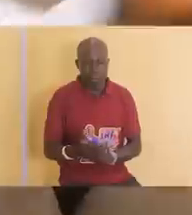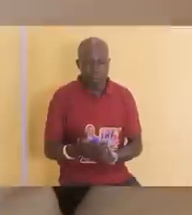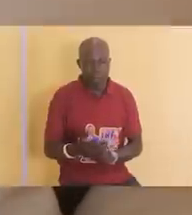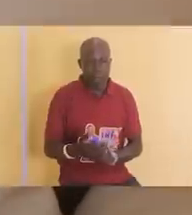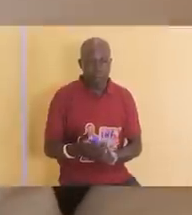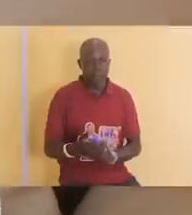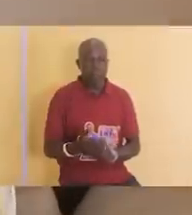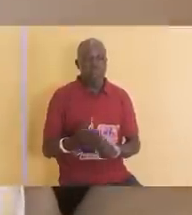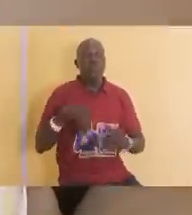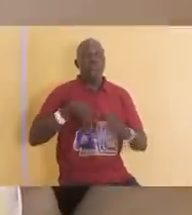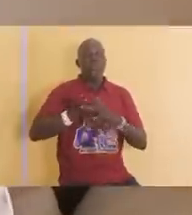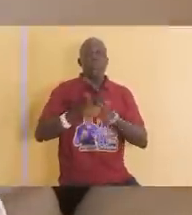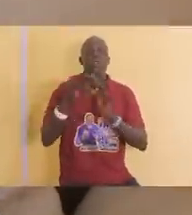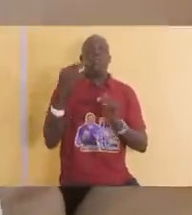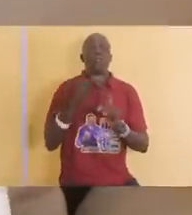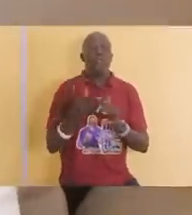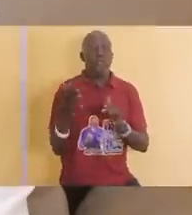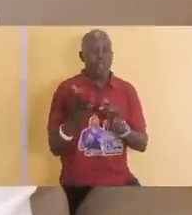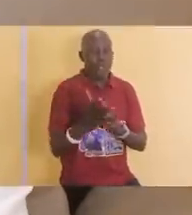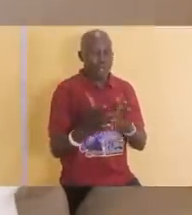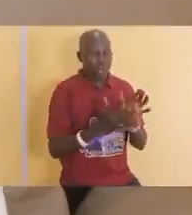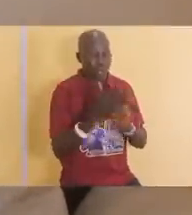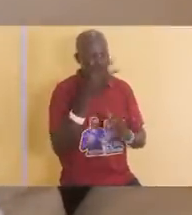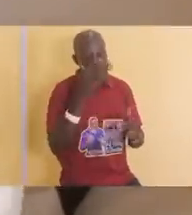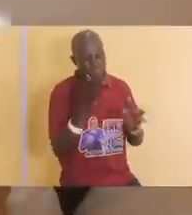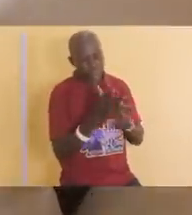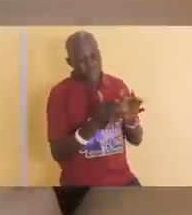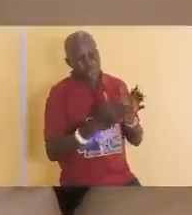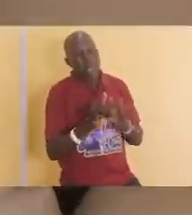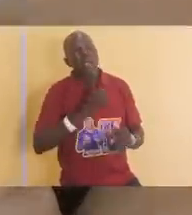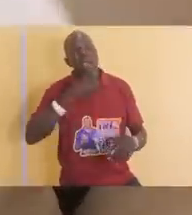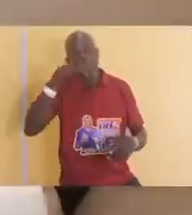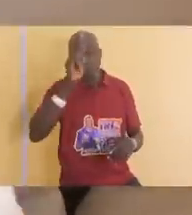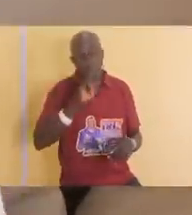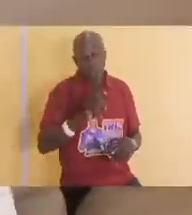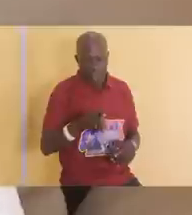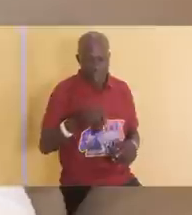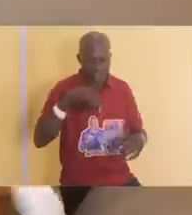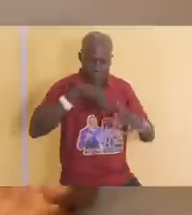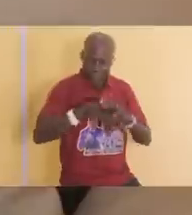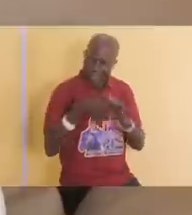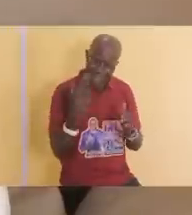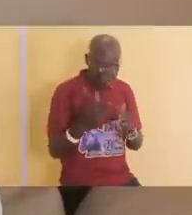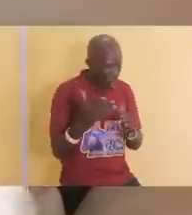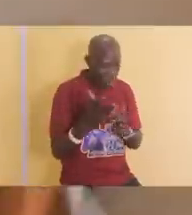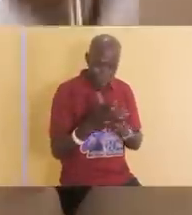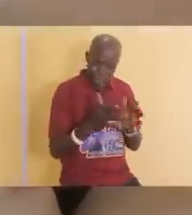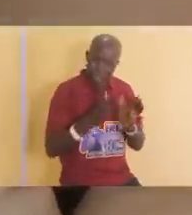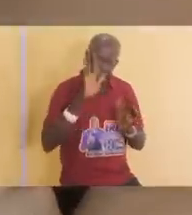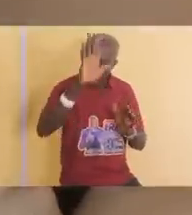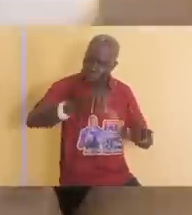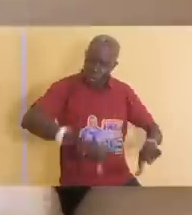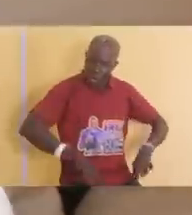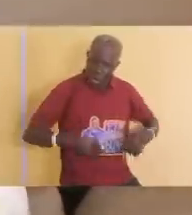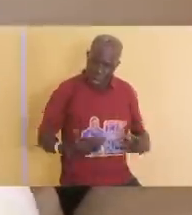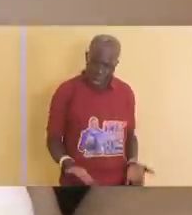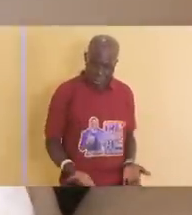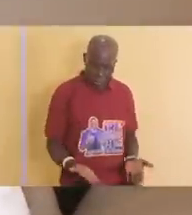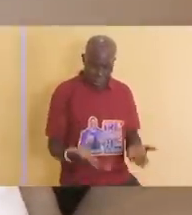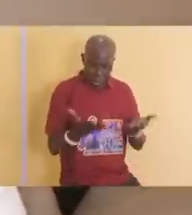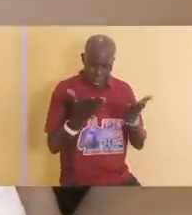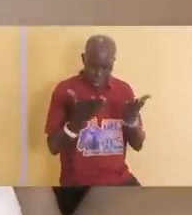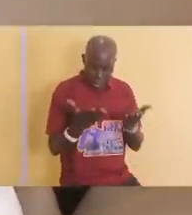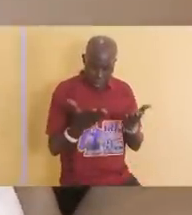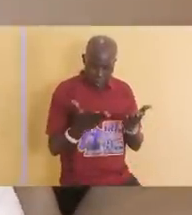mi. La pura batuka mo pania se loruko Jesu aye re ba dide